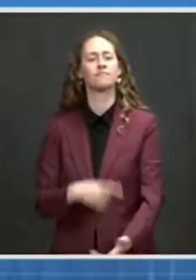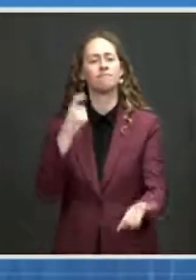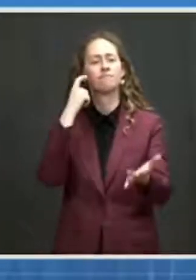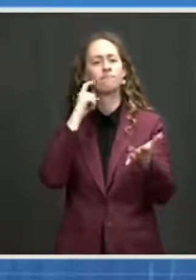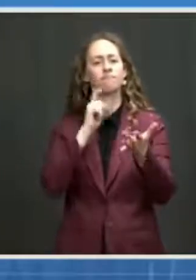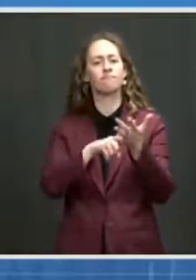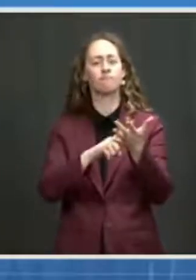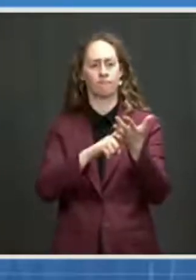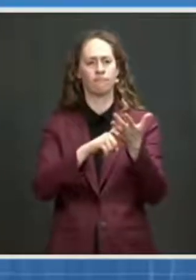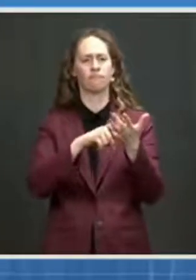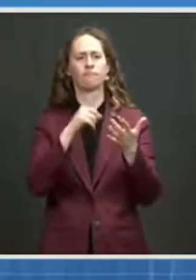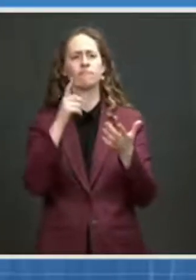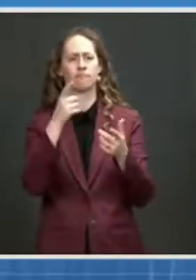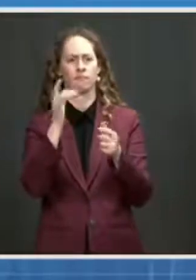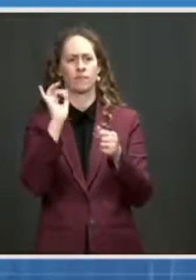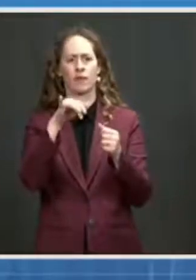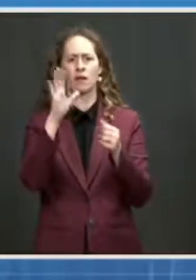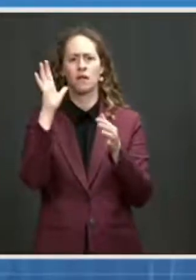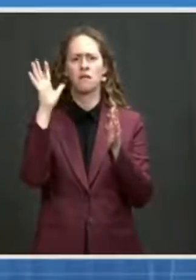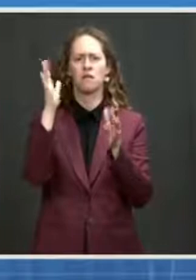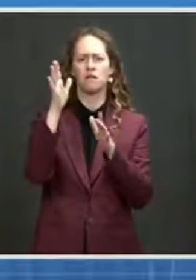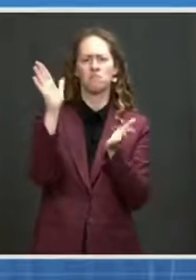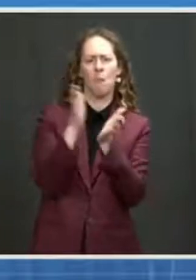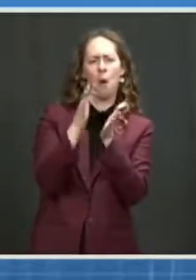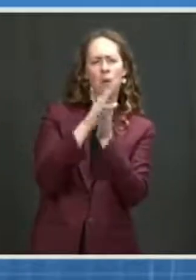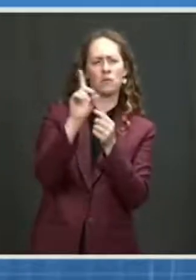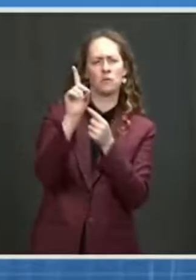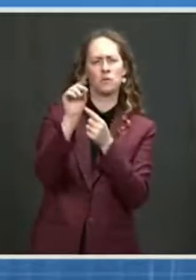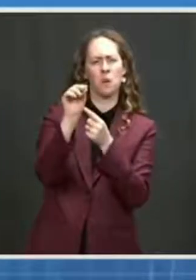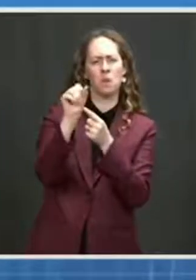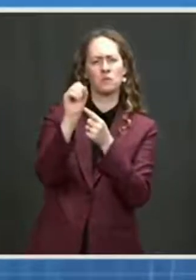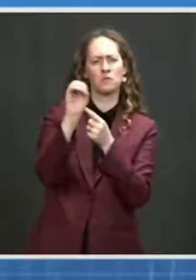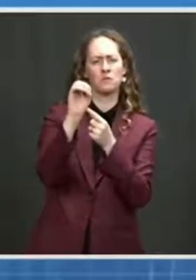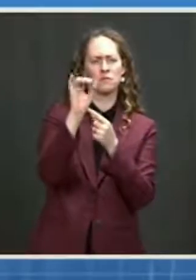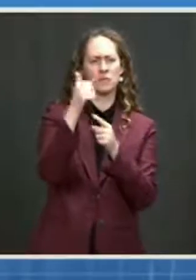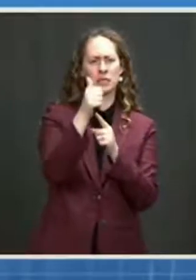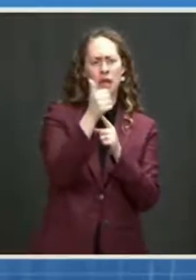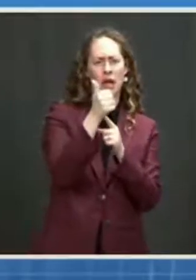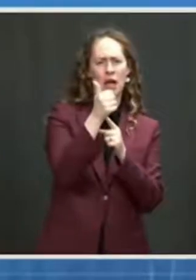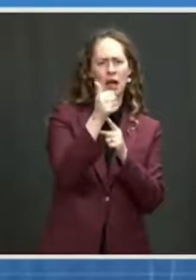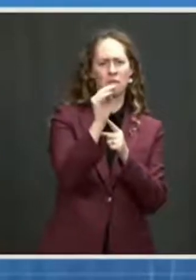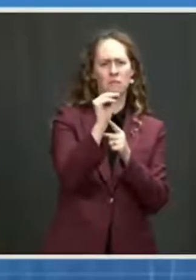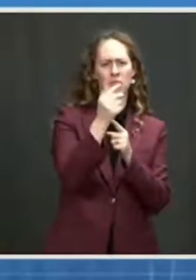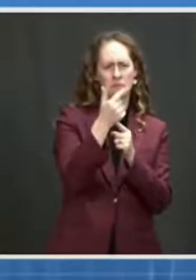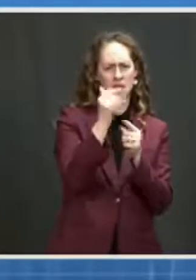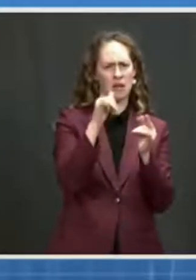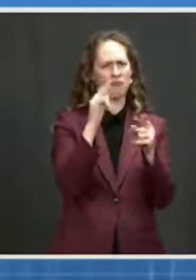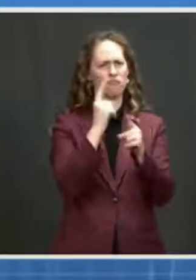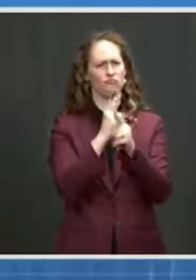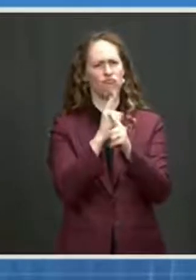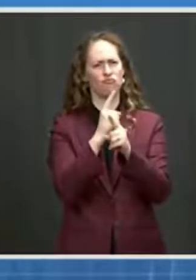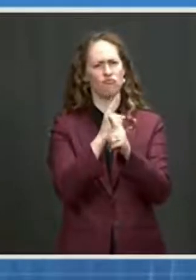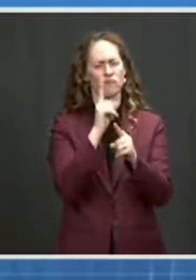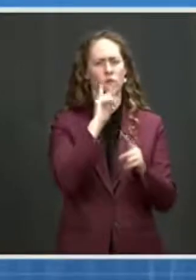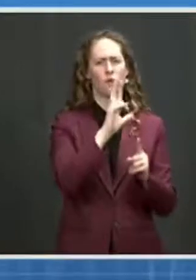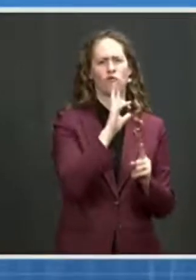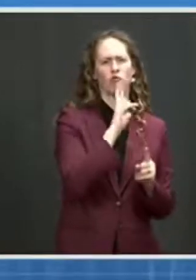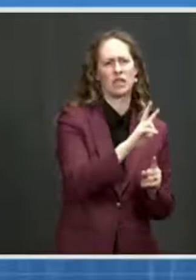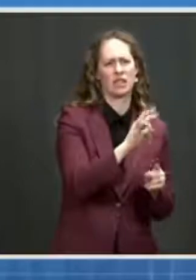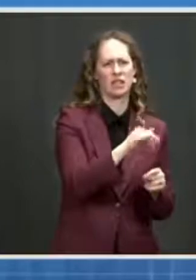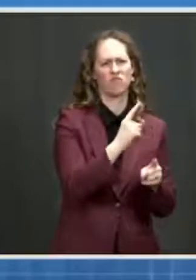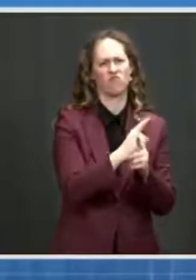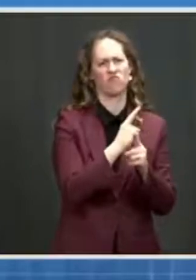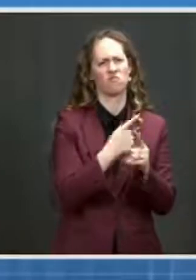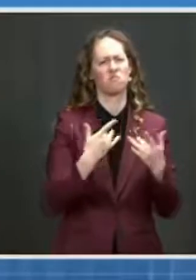to 10, and then when you go down even lower to 3, which is entirely compatible with the way you do both age